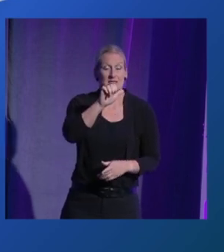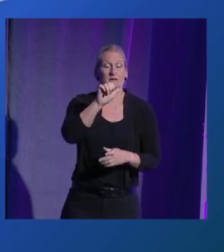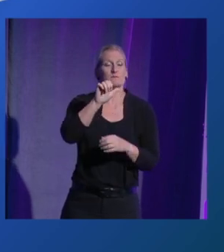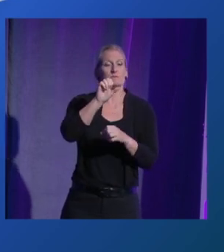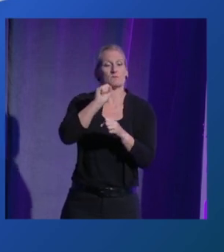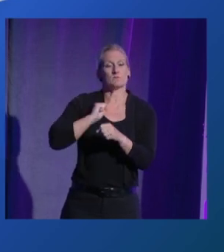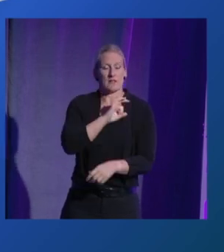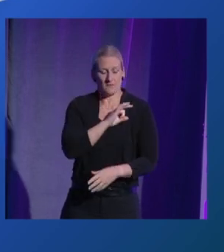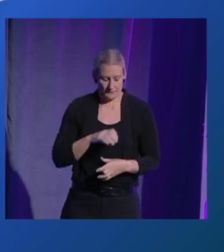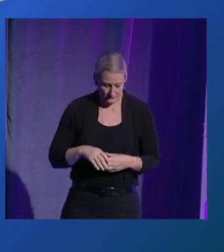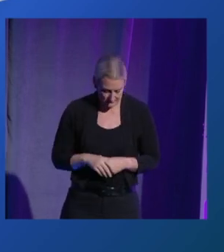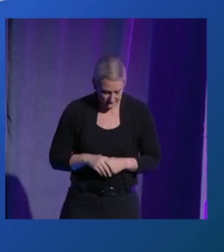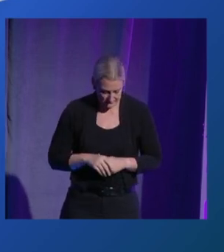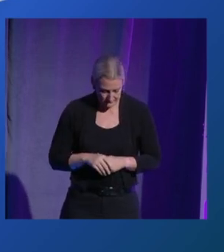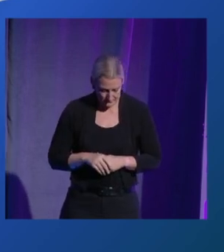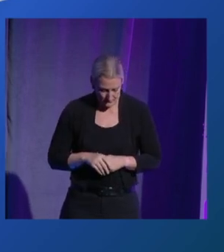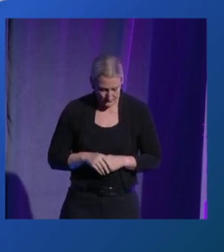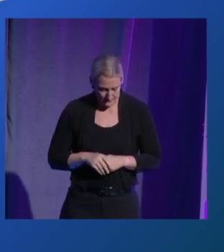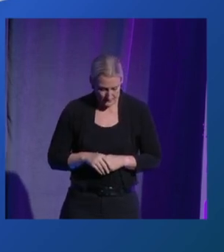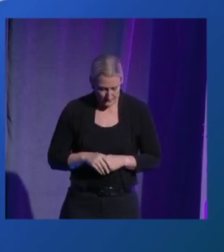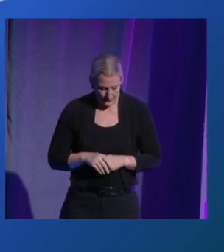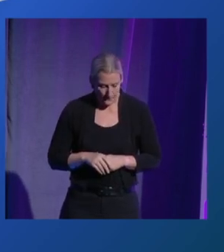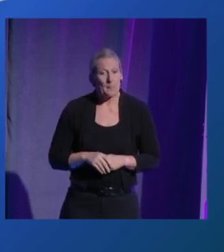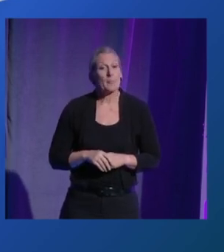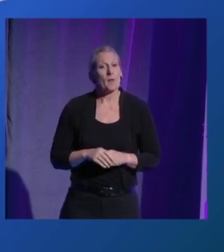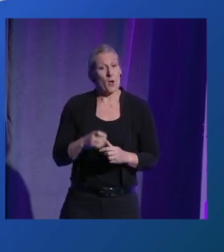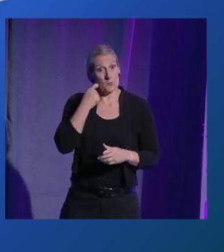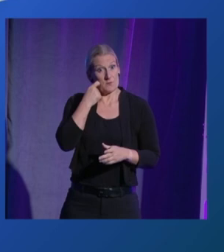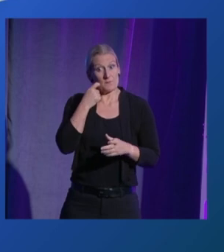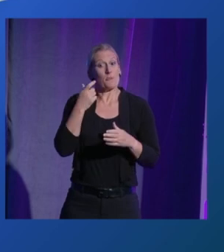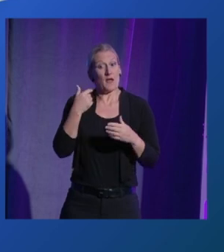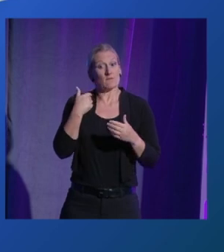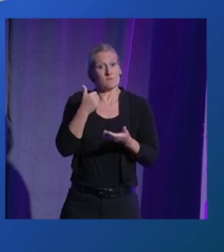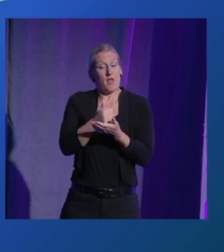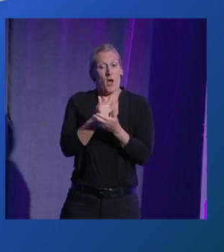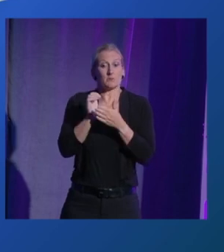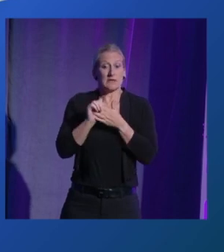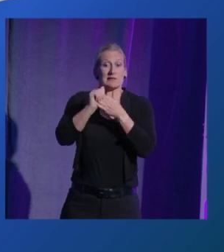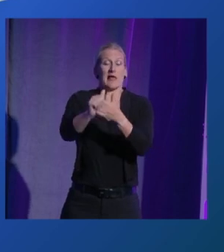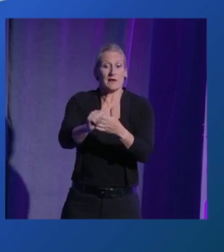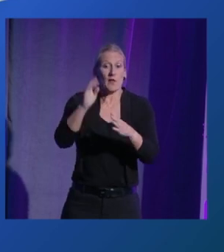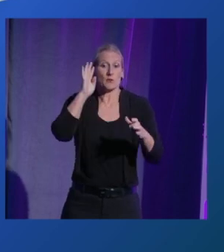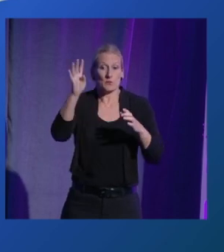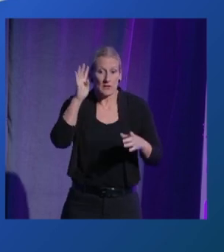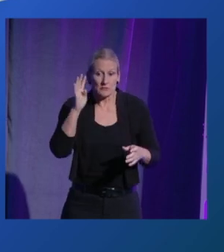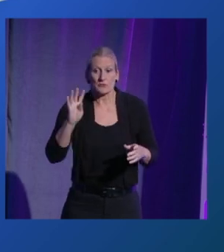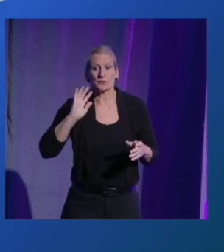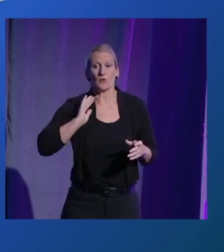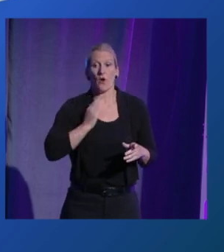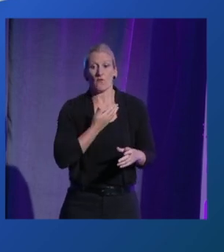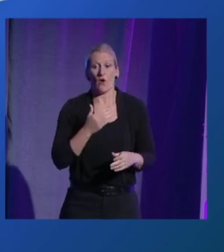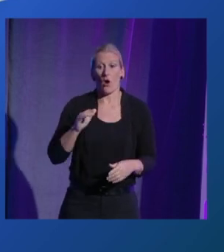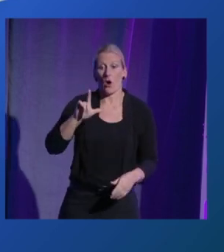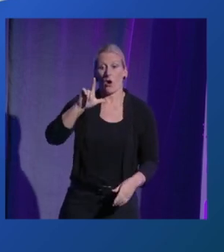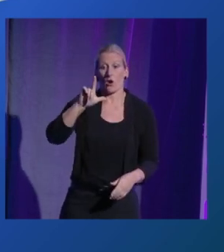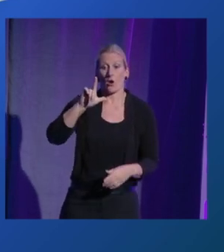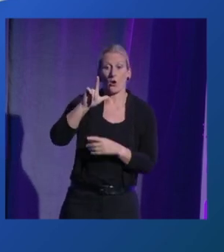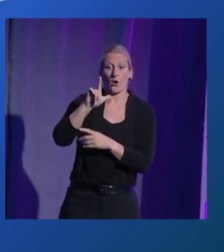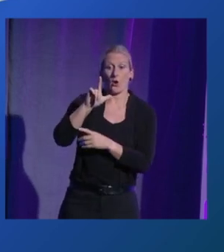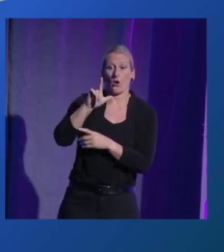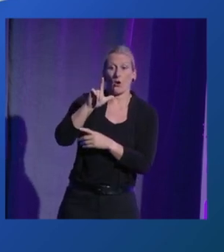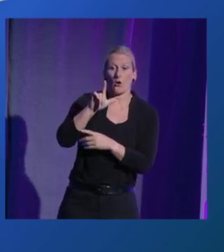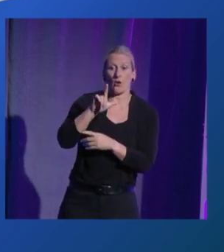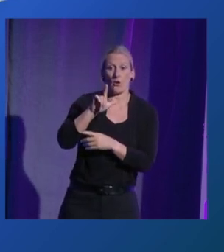NGA I've uh I've led the creation and standup of our our climate security cell uh which comprised of uh eight